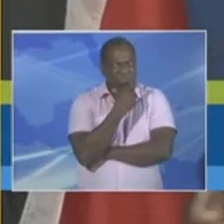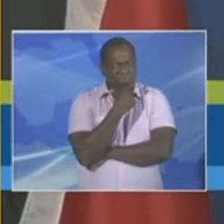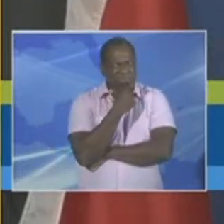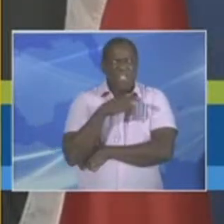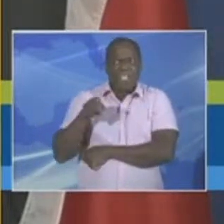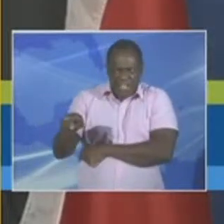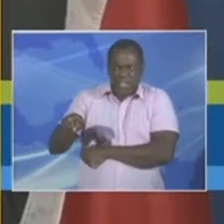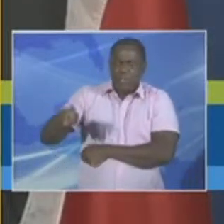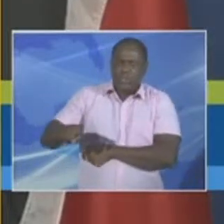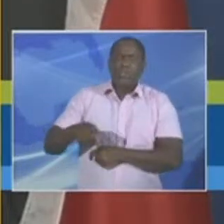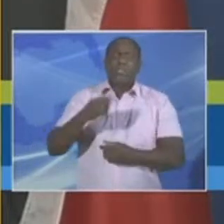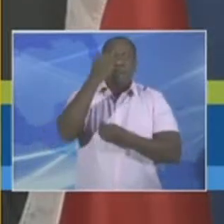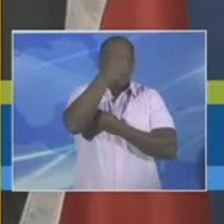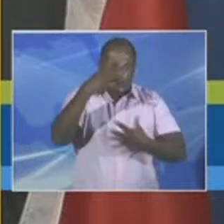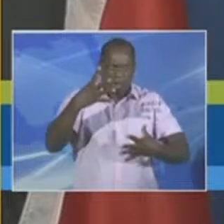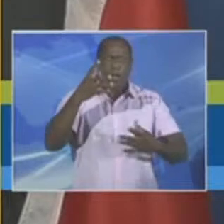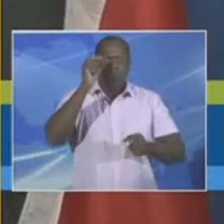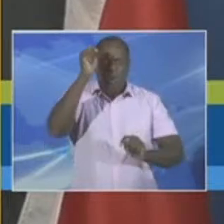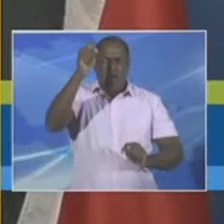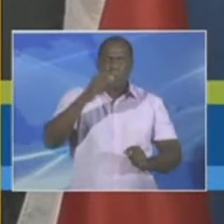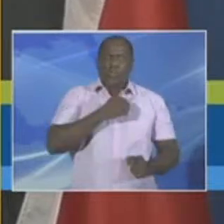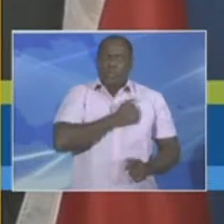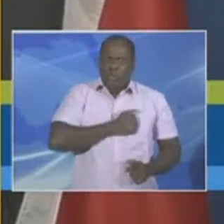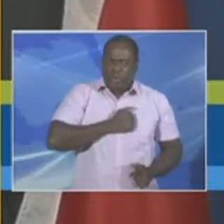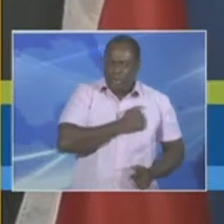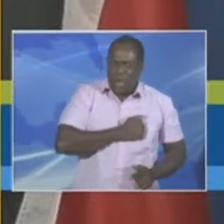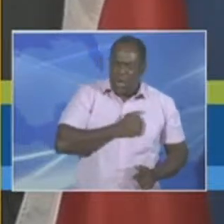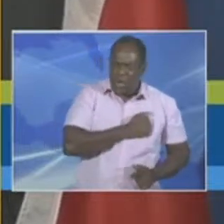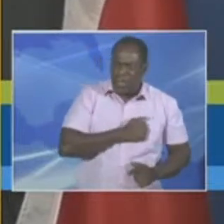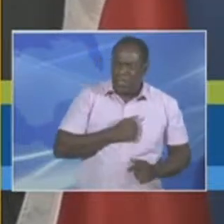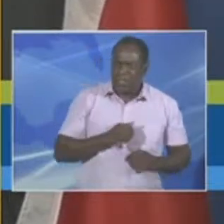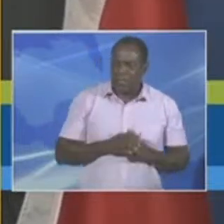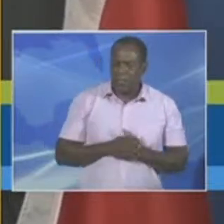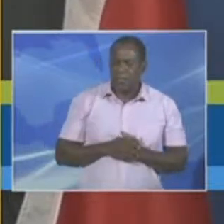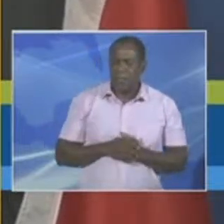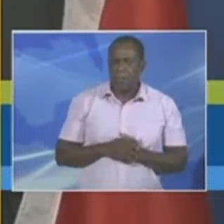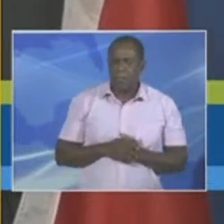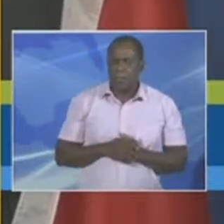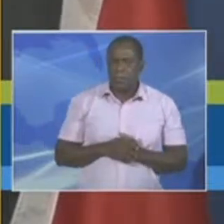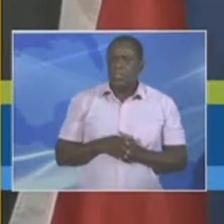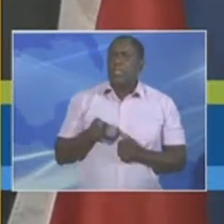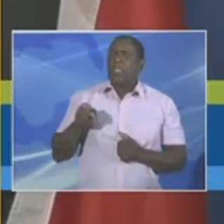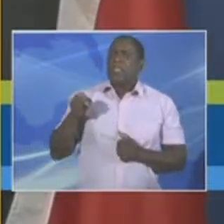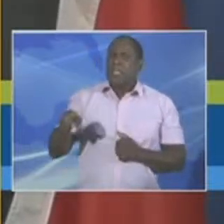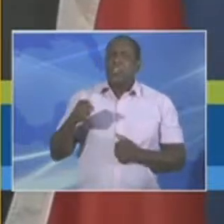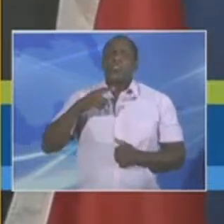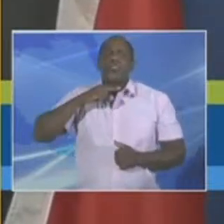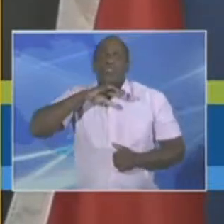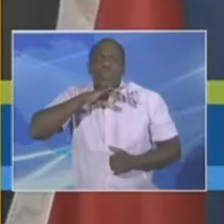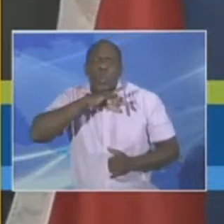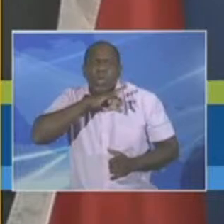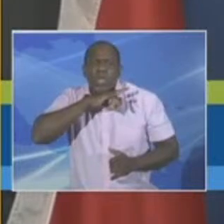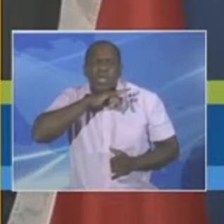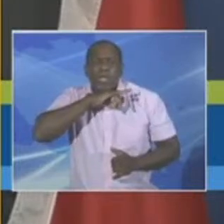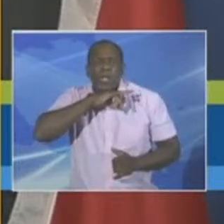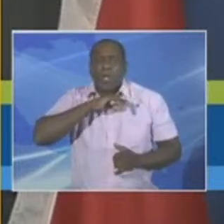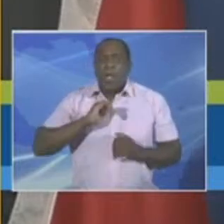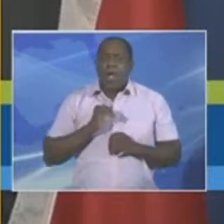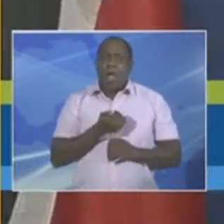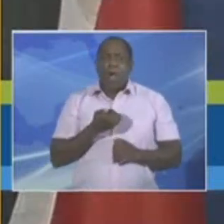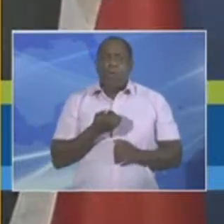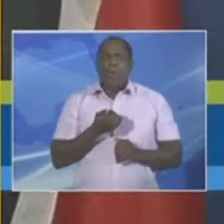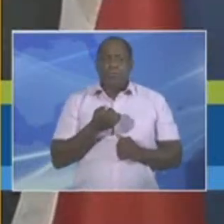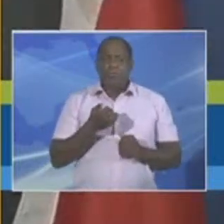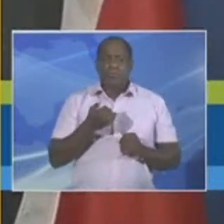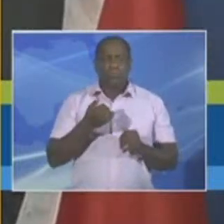of Trinidad and Tobago, who sold out our public image for a plate of food. And to